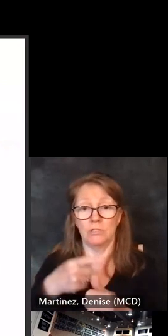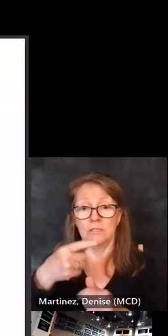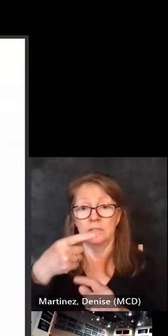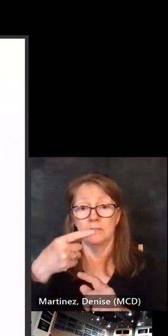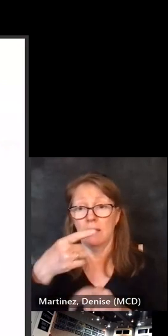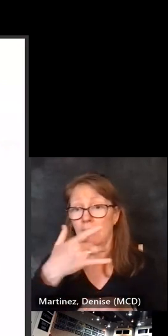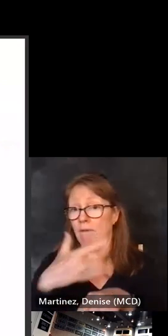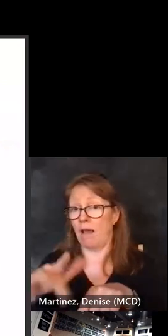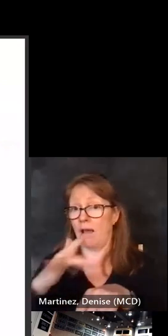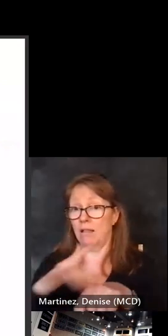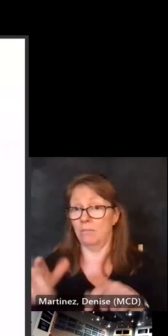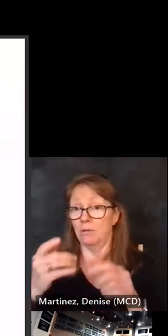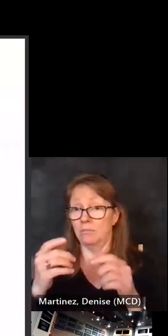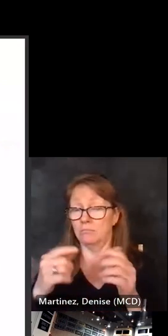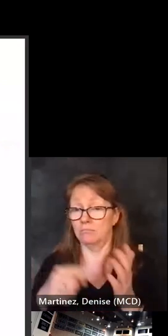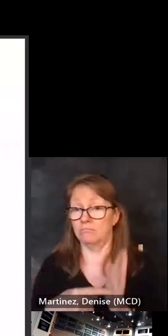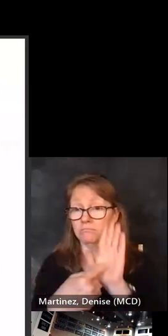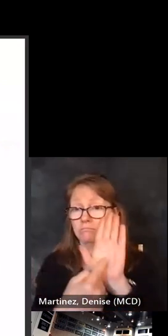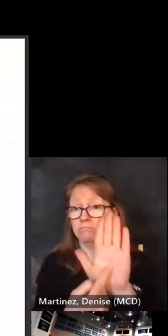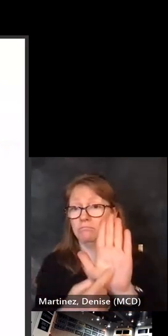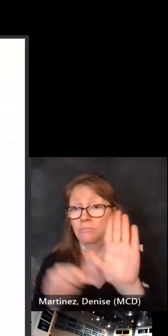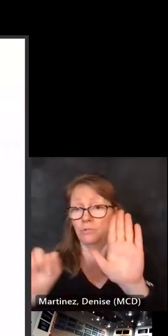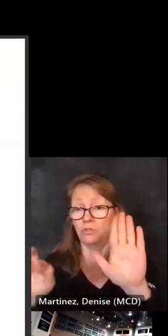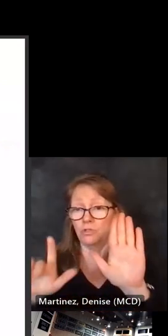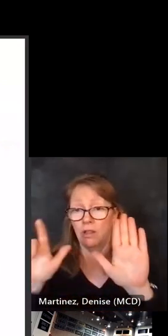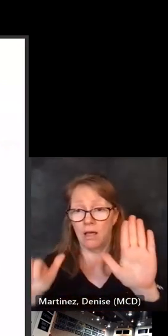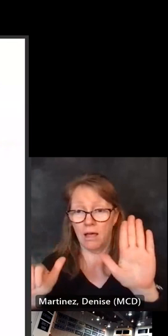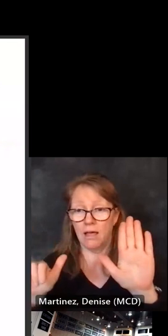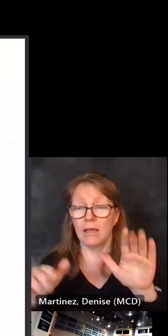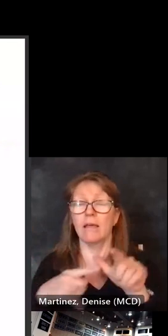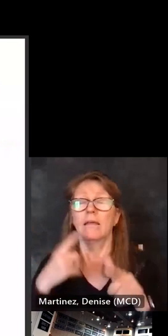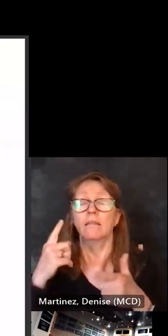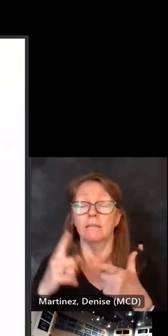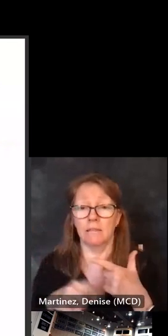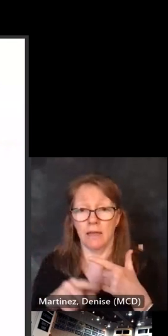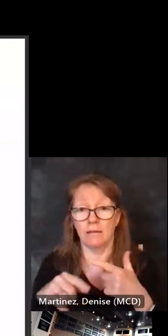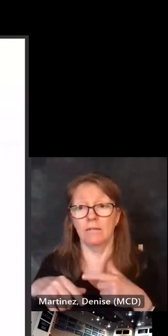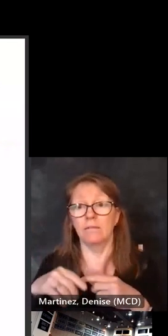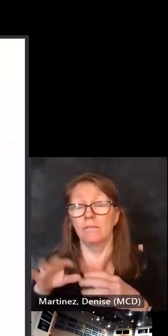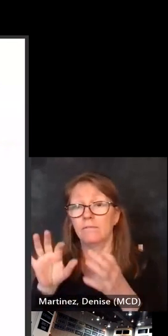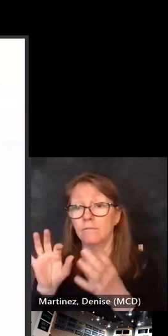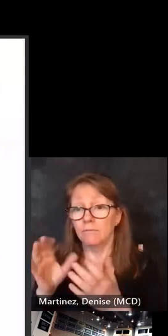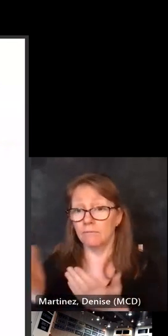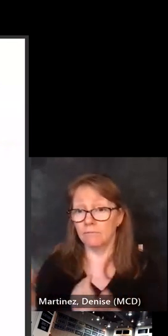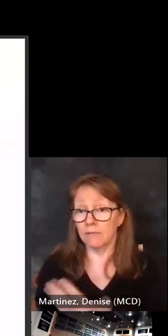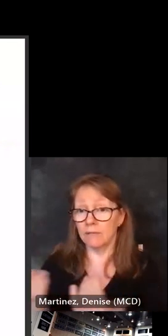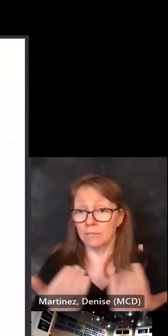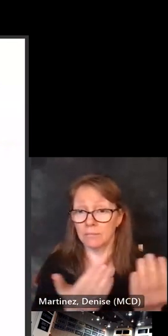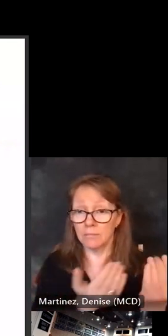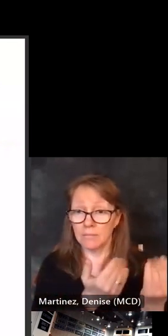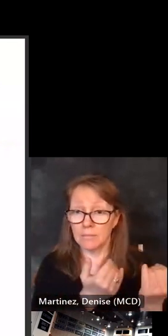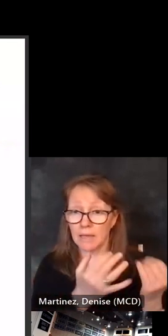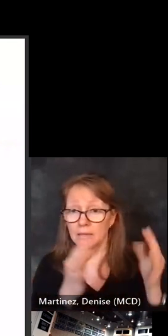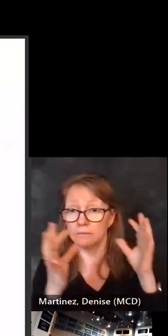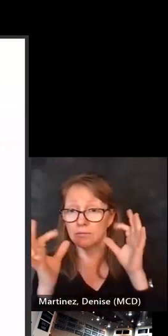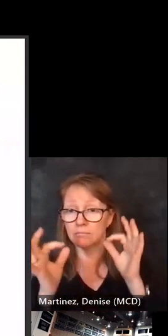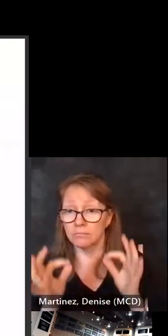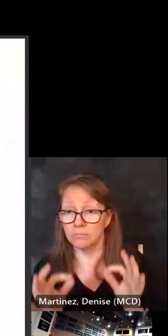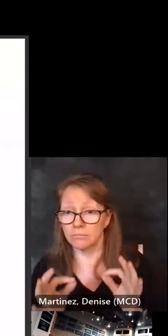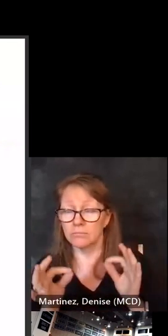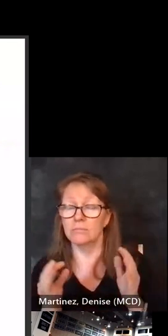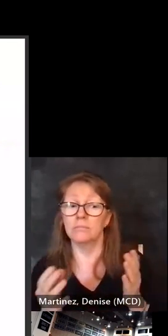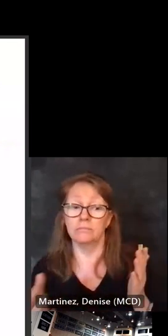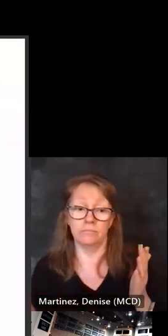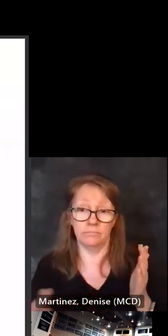July. We'll work to incorporate feedback before handing the project to the next design team that's actually